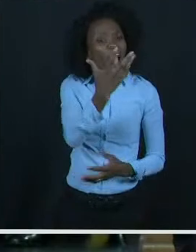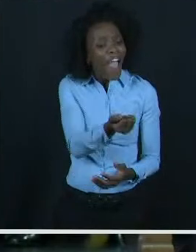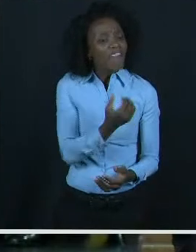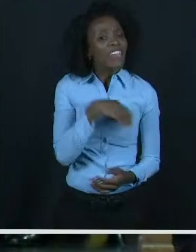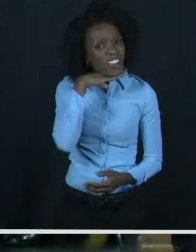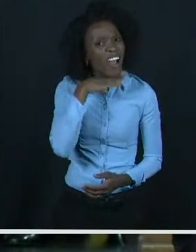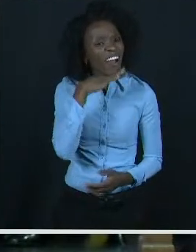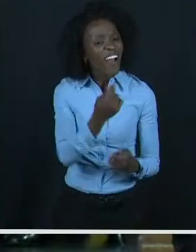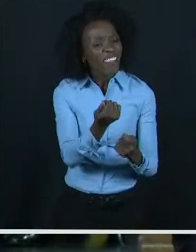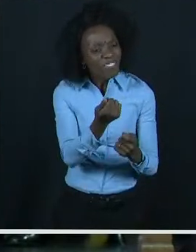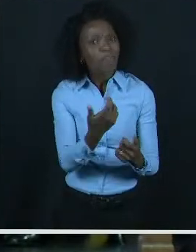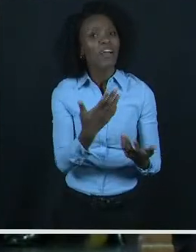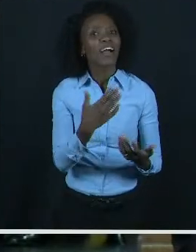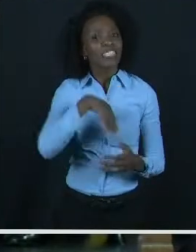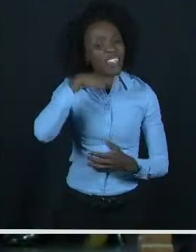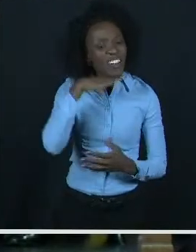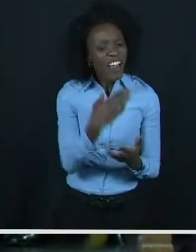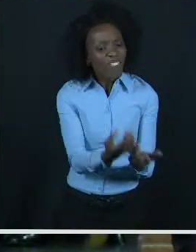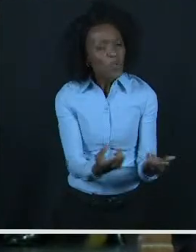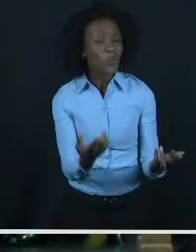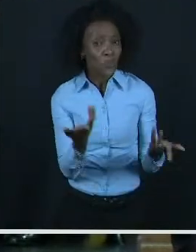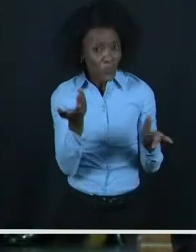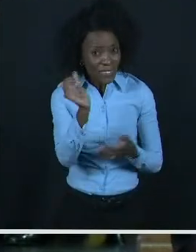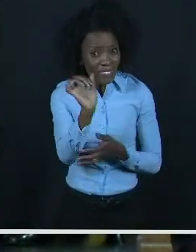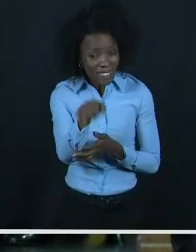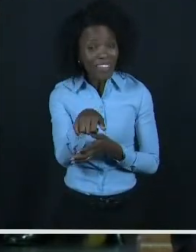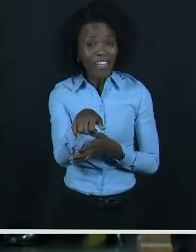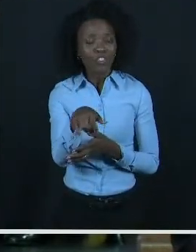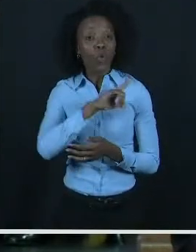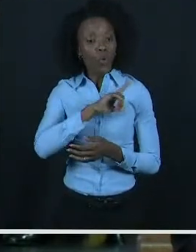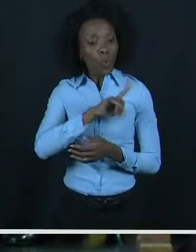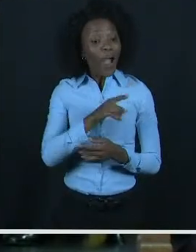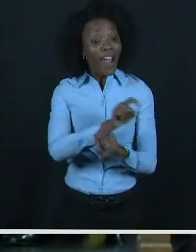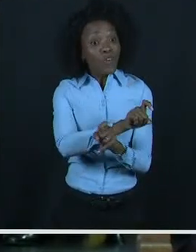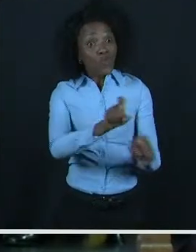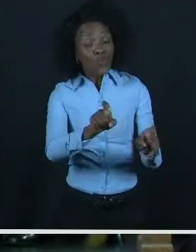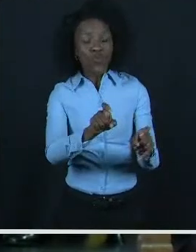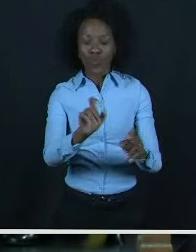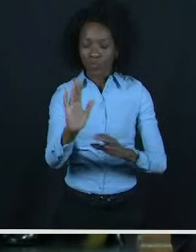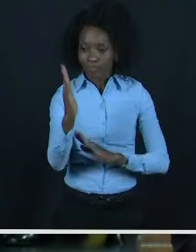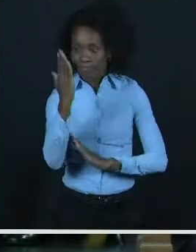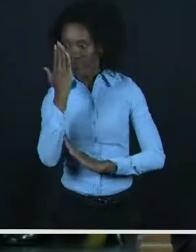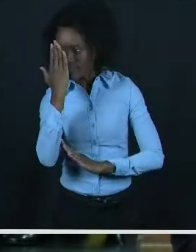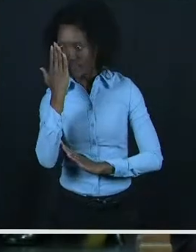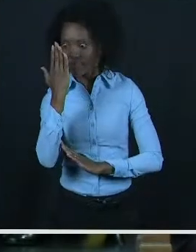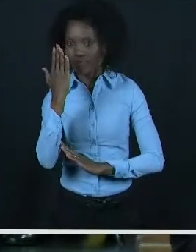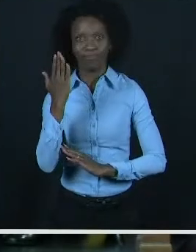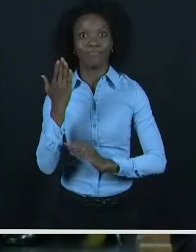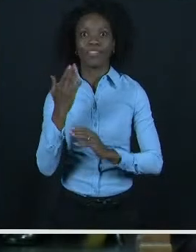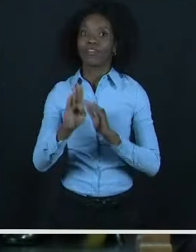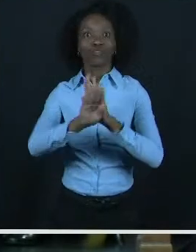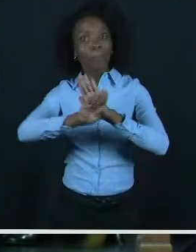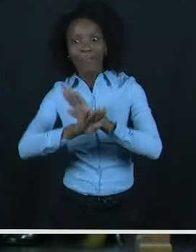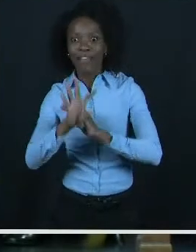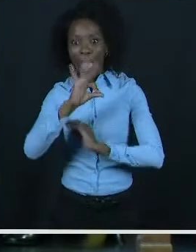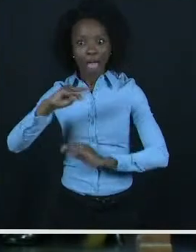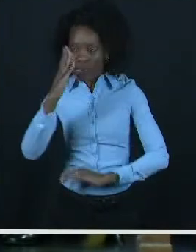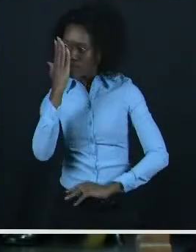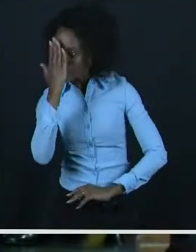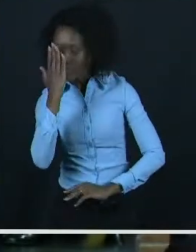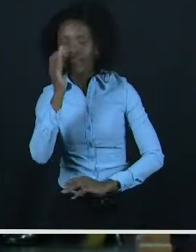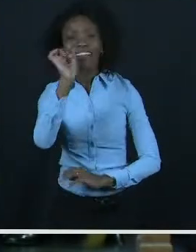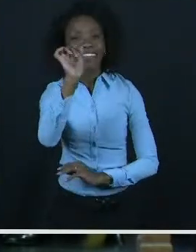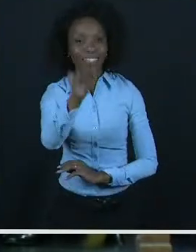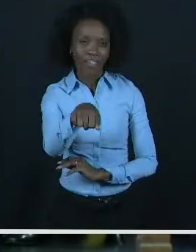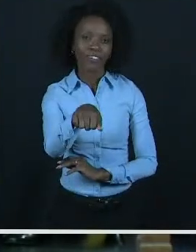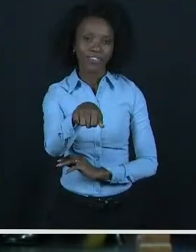capacitated, because as one of you said, you are at the coalface, and I do recognize that you are